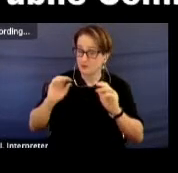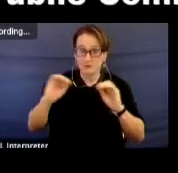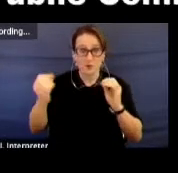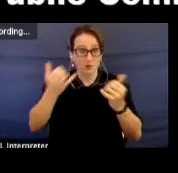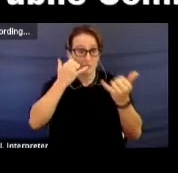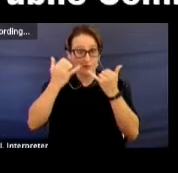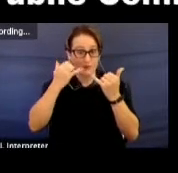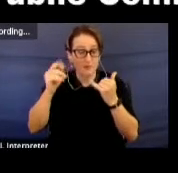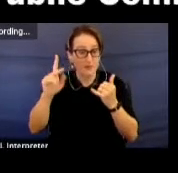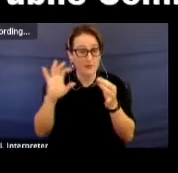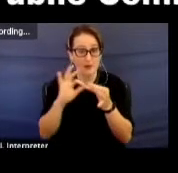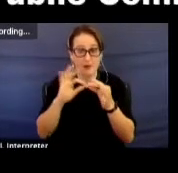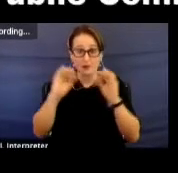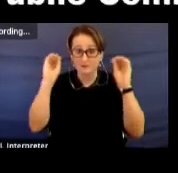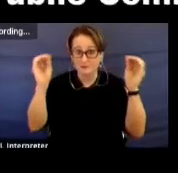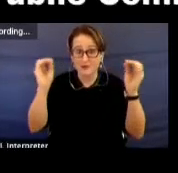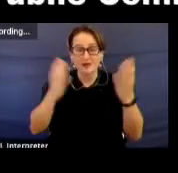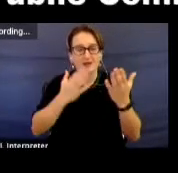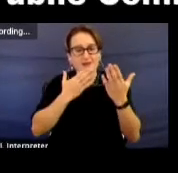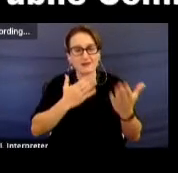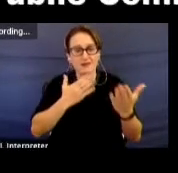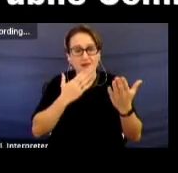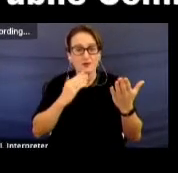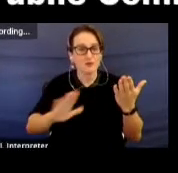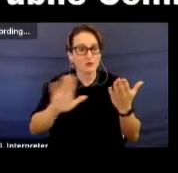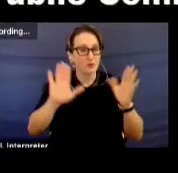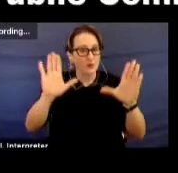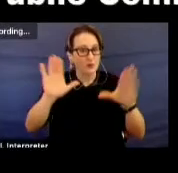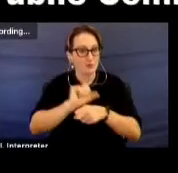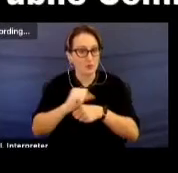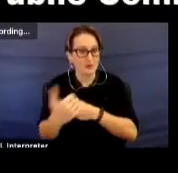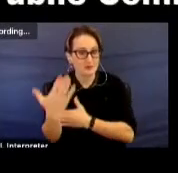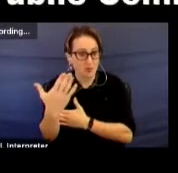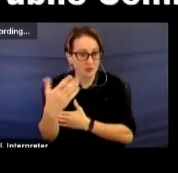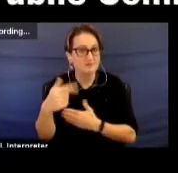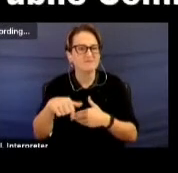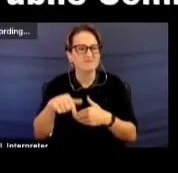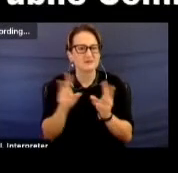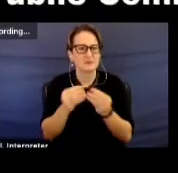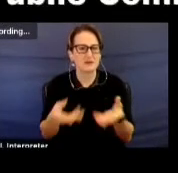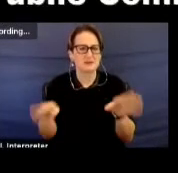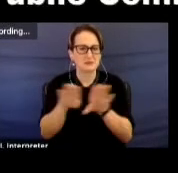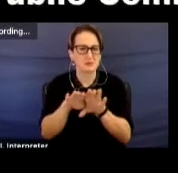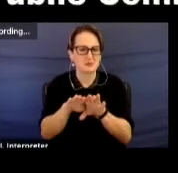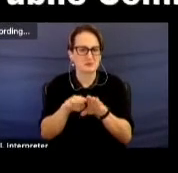comments, and thanking you all for your good work this morning. This meeting is adjourned. Thank you.